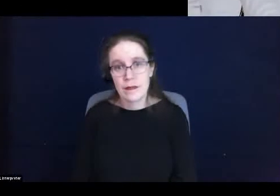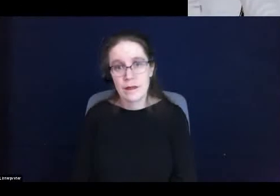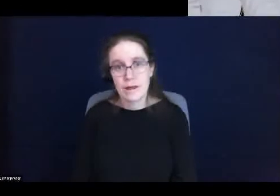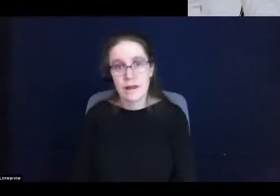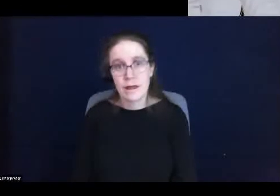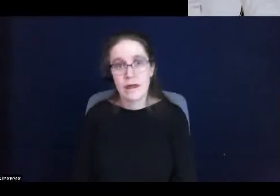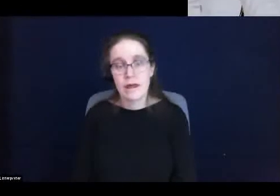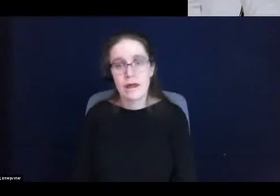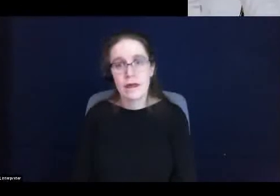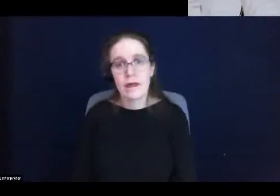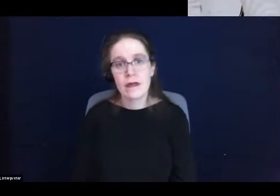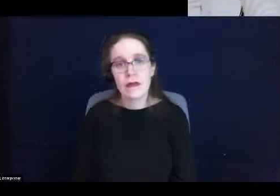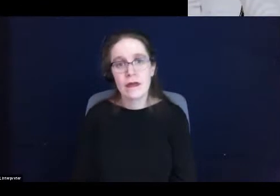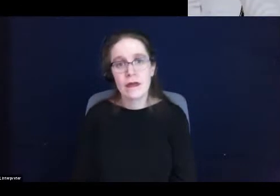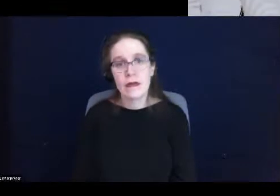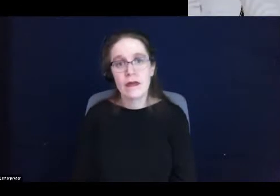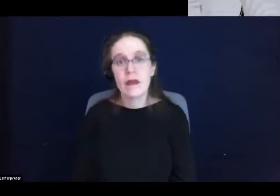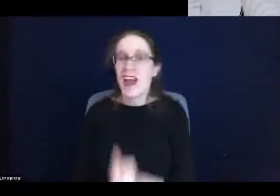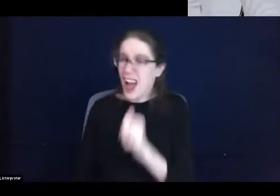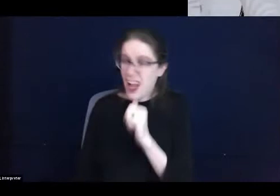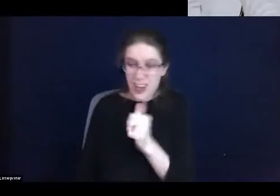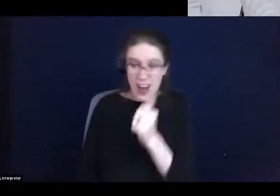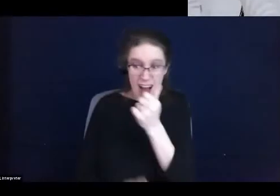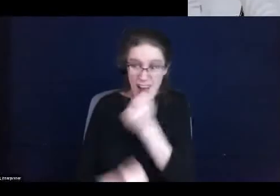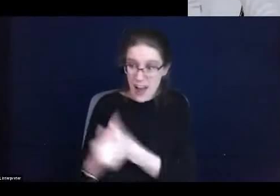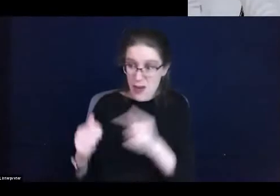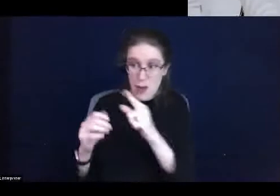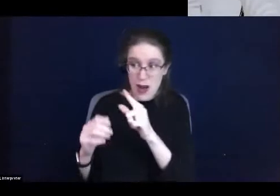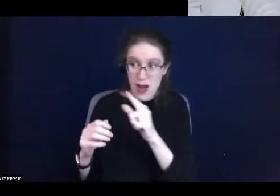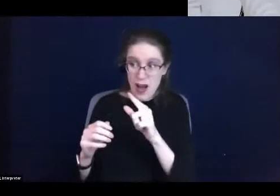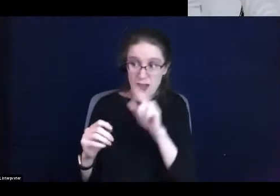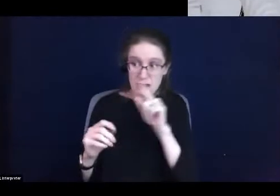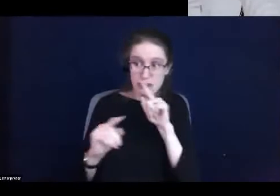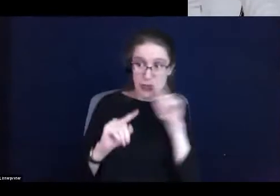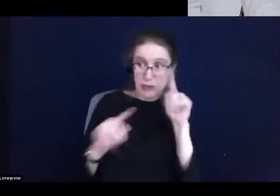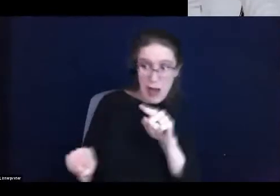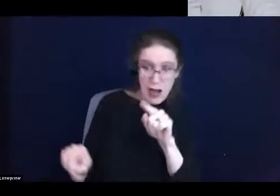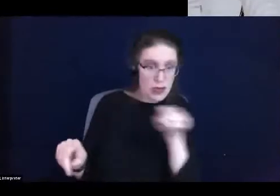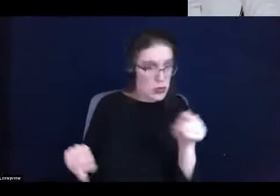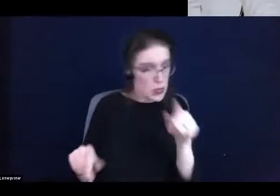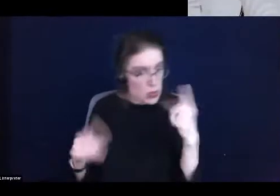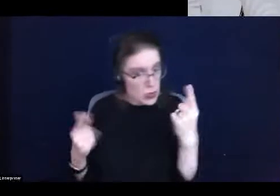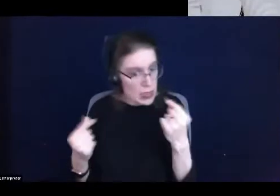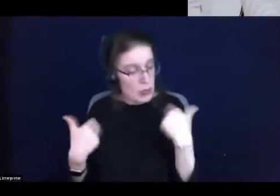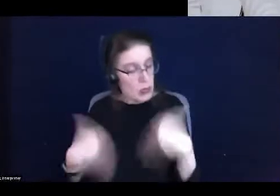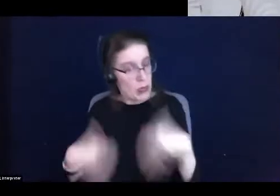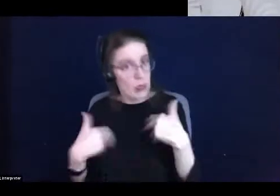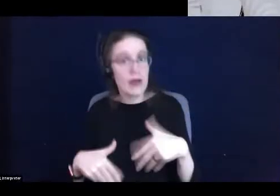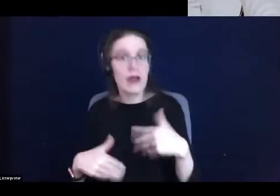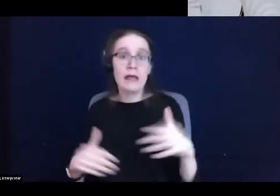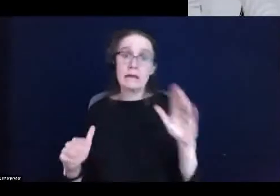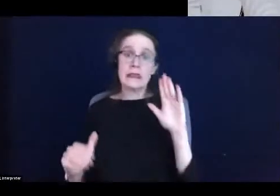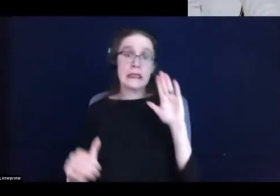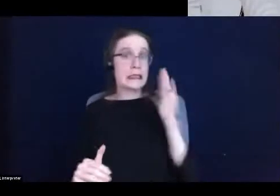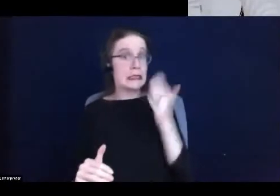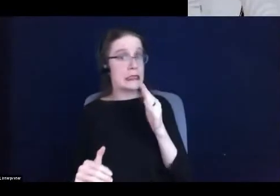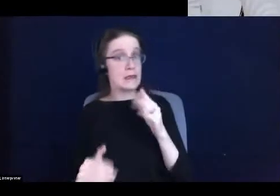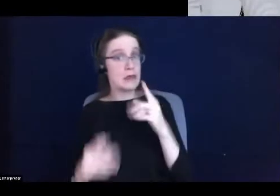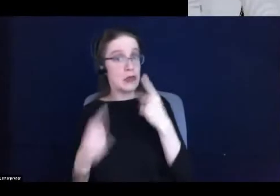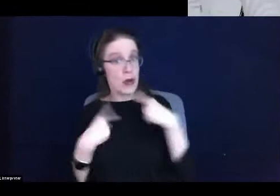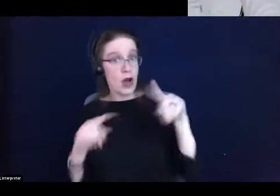Not everyone is able to do what you did. It sounds like you accomplished being direct and following up today. That's great.